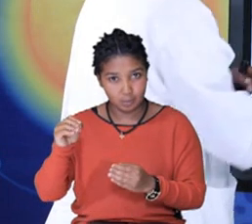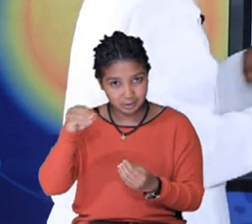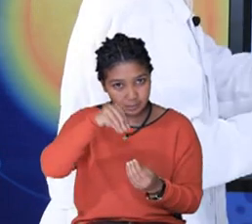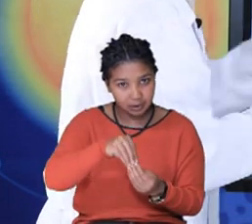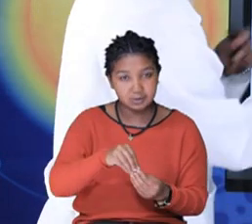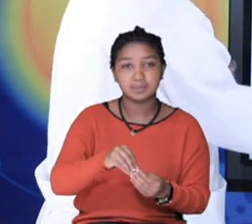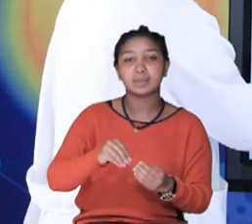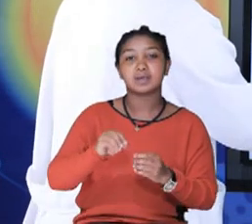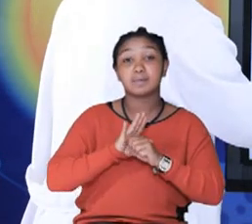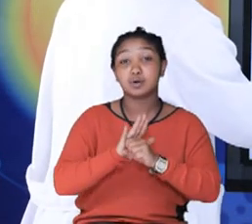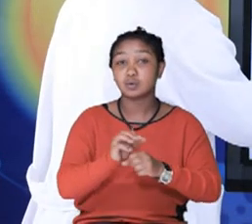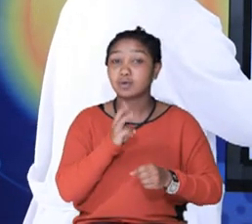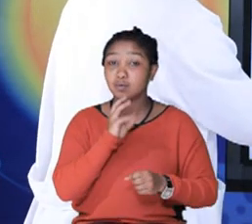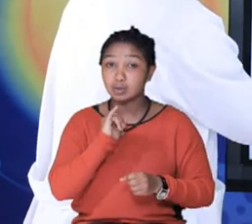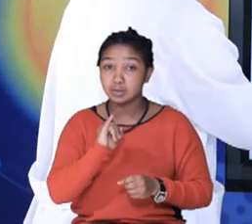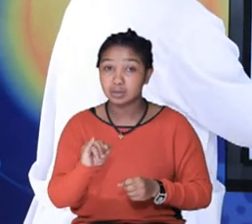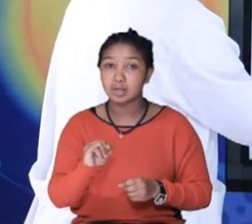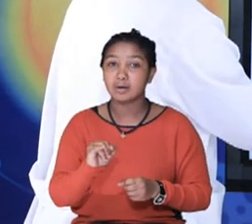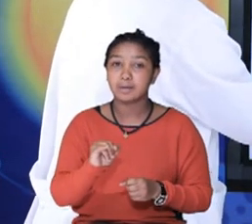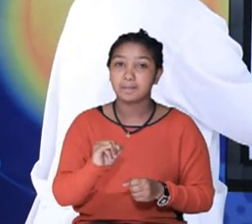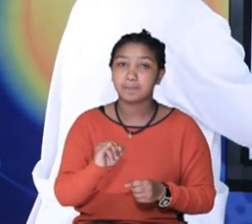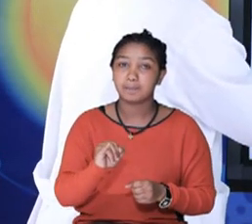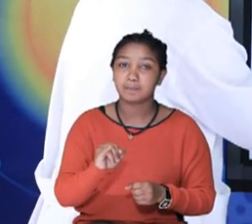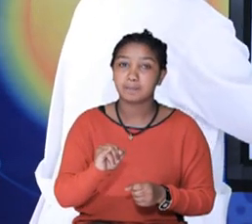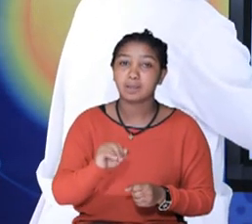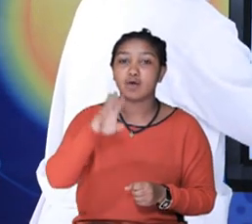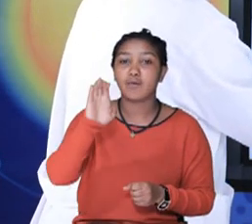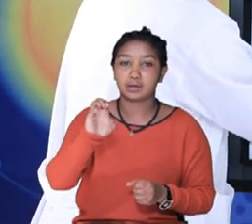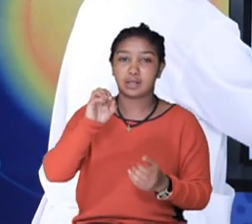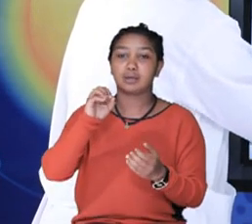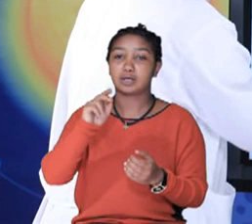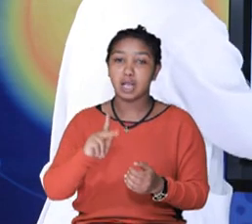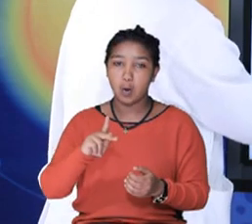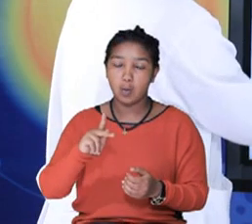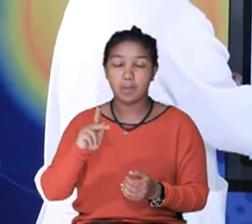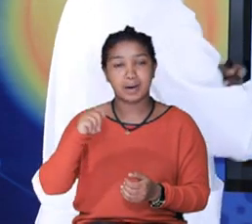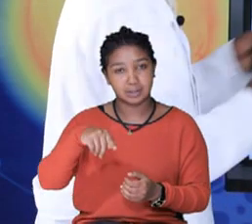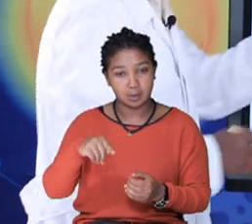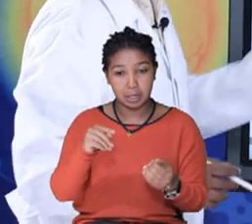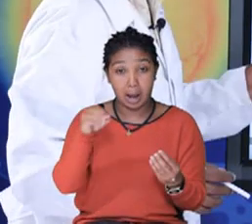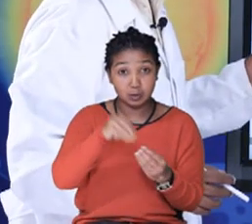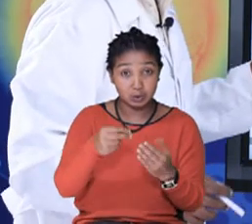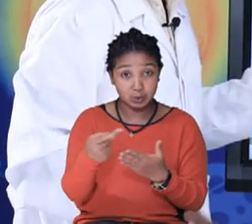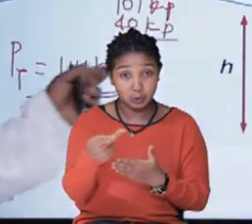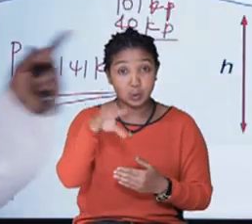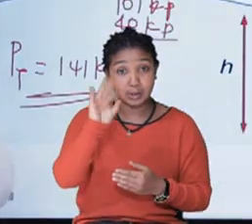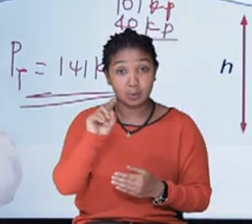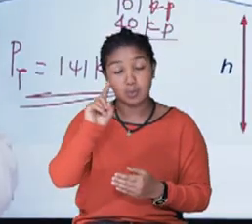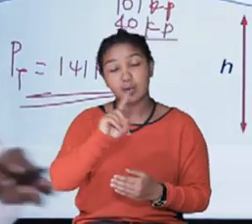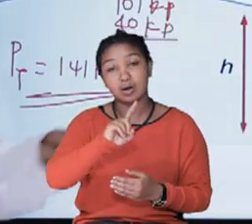kilopascal, and the pressure of the fluid is 40 kilopascal. When we add these two, we